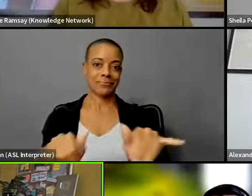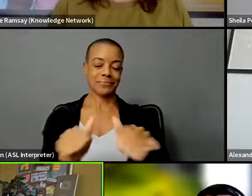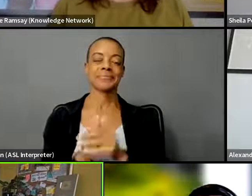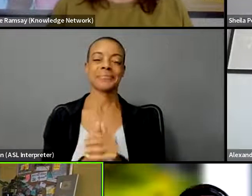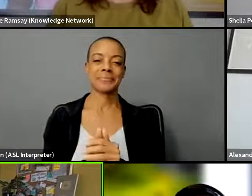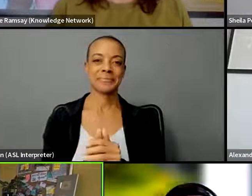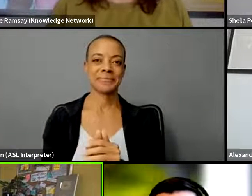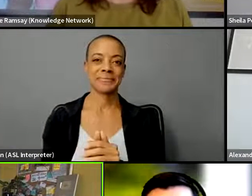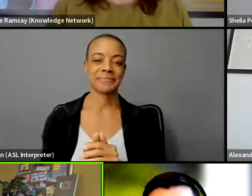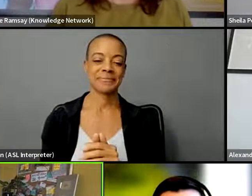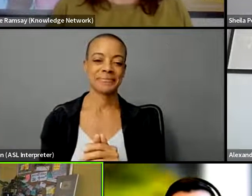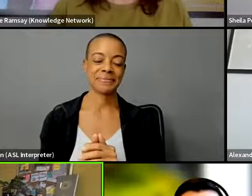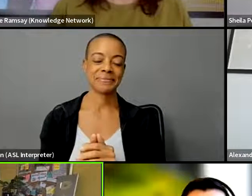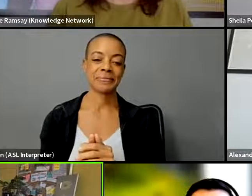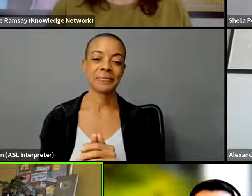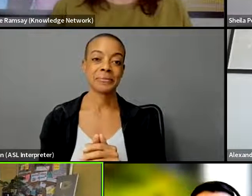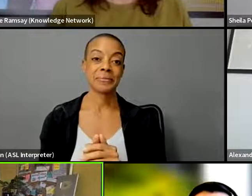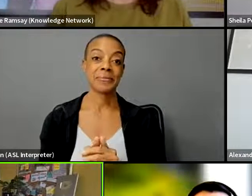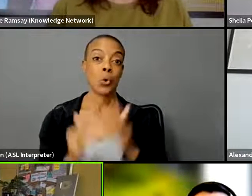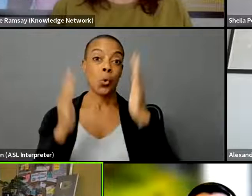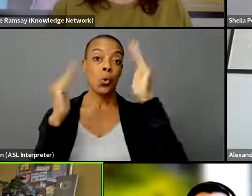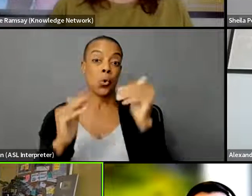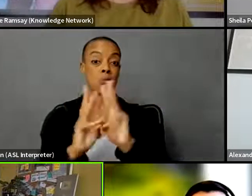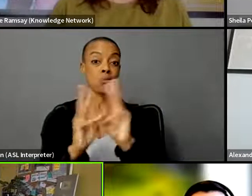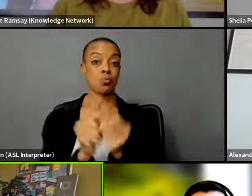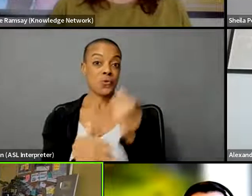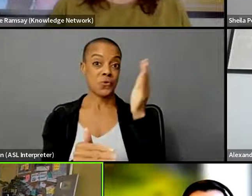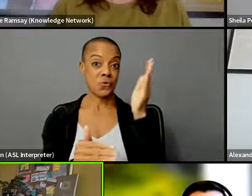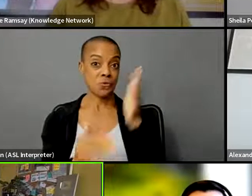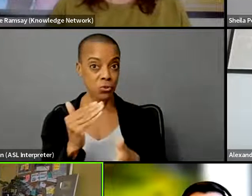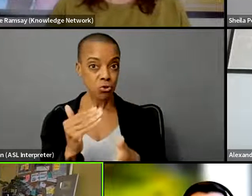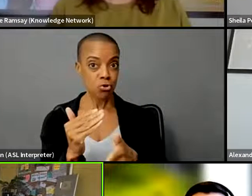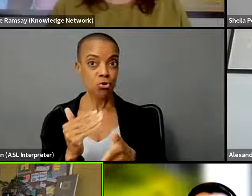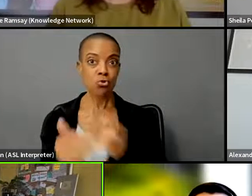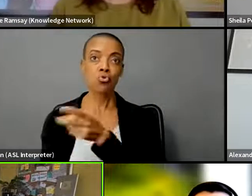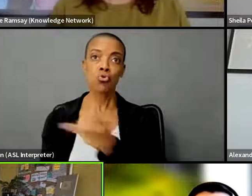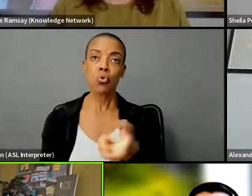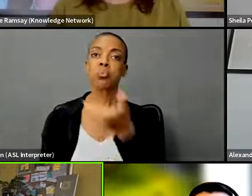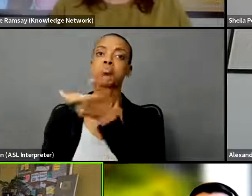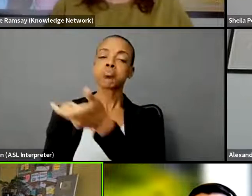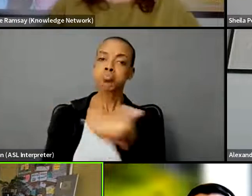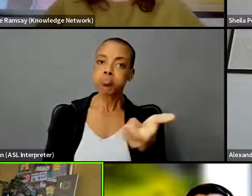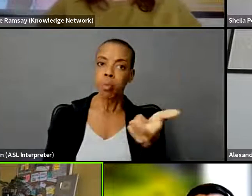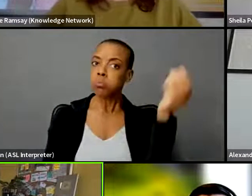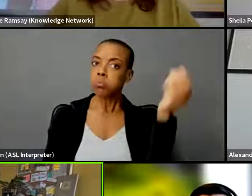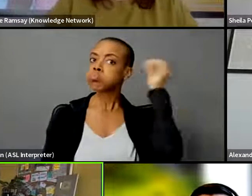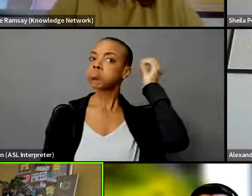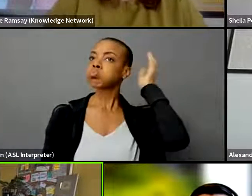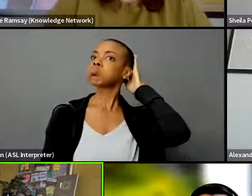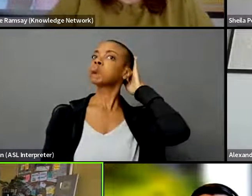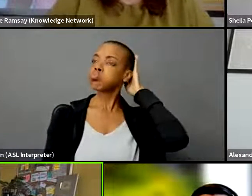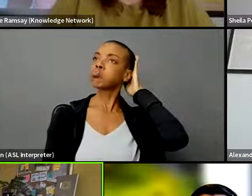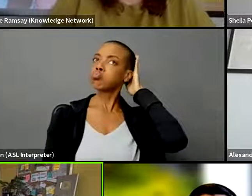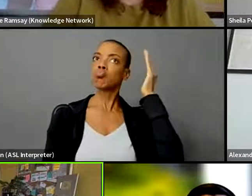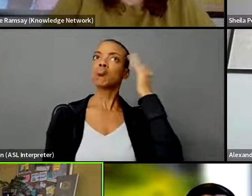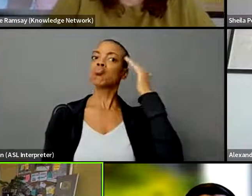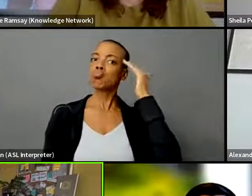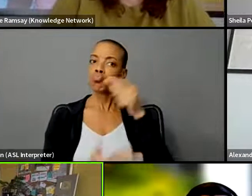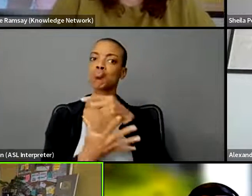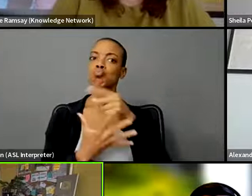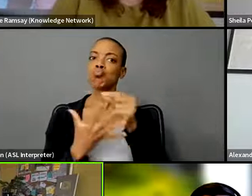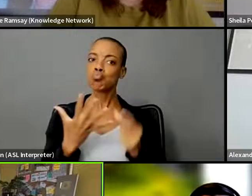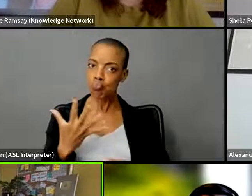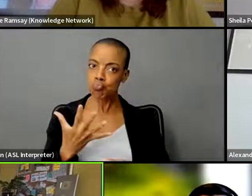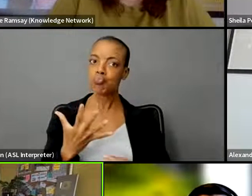today. Hopefully by the end of the session, you'll have some key takeaways, just again, on what to expect, what the procedure looks